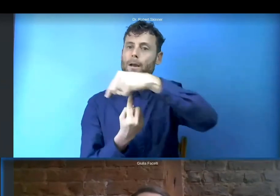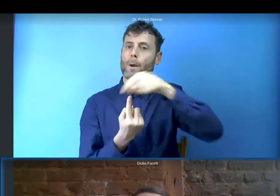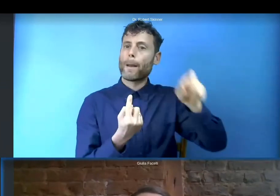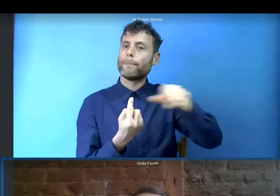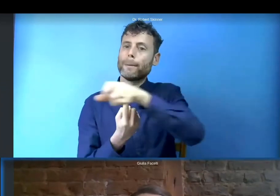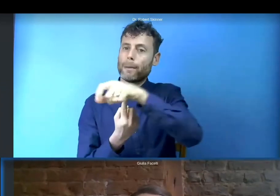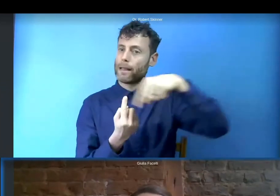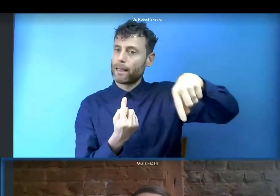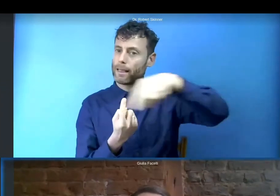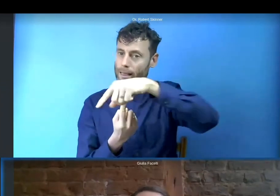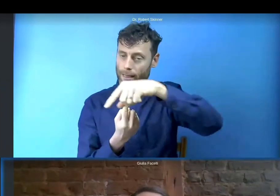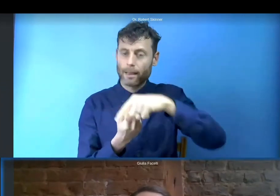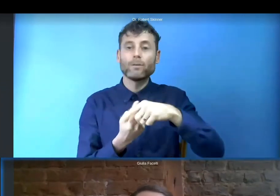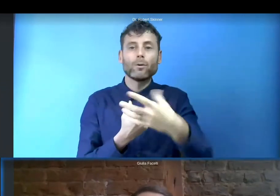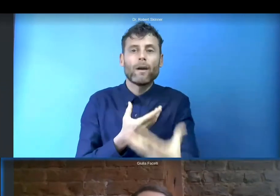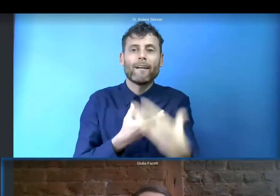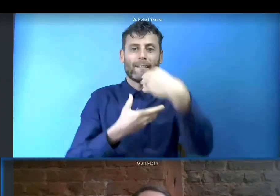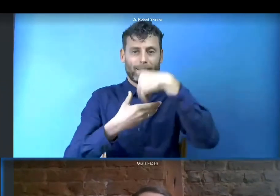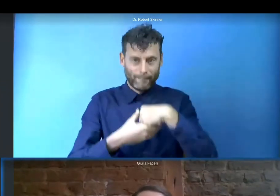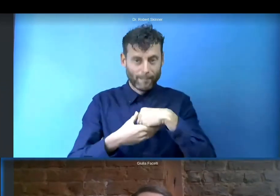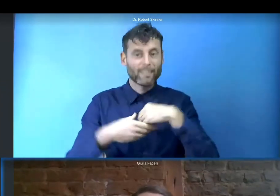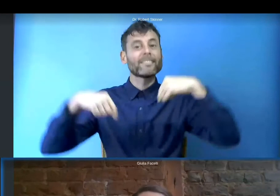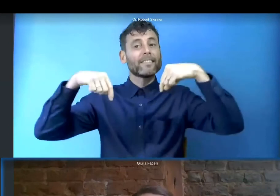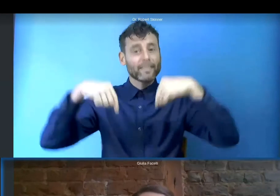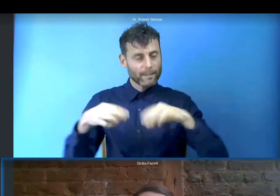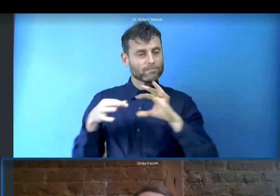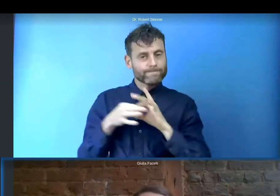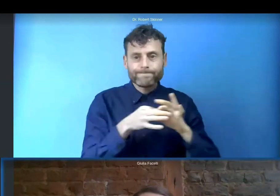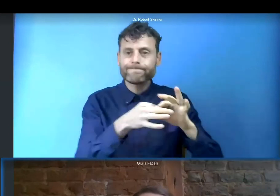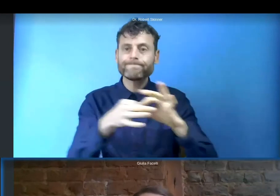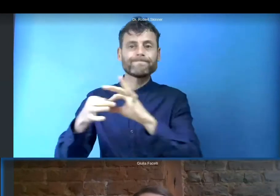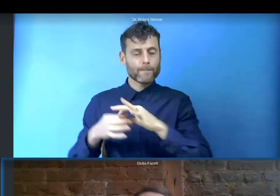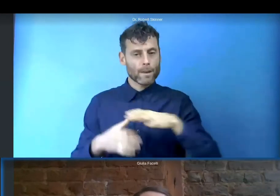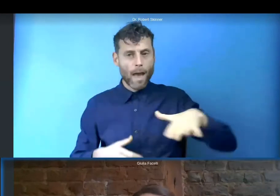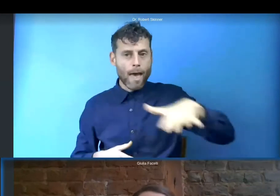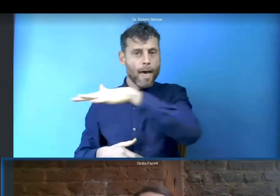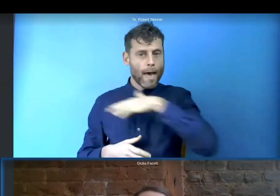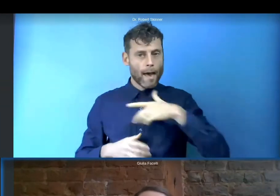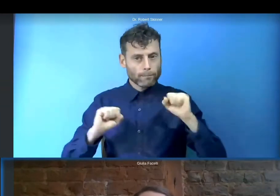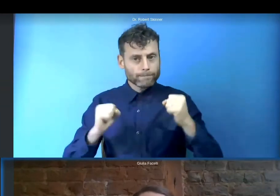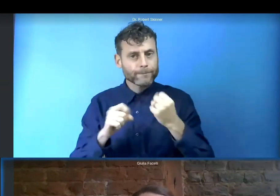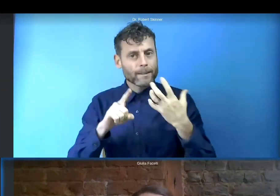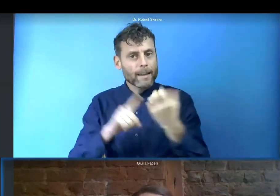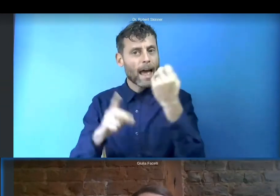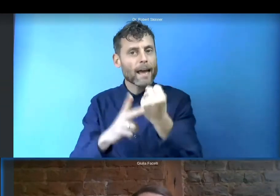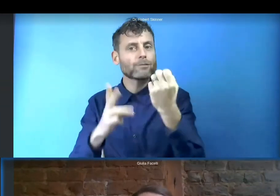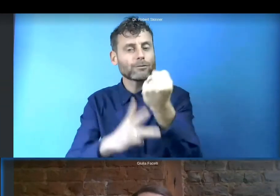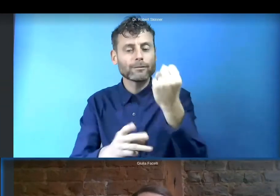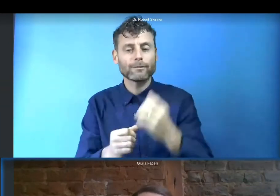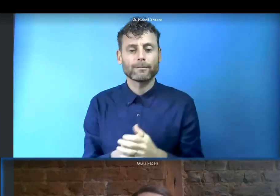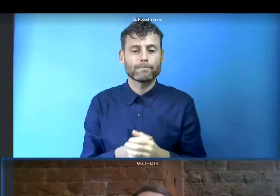the city's actions, well, we also know that the city is heritage-led, it's heritage-made.